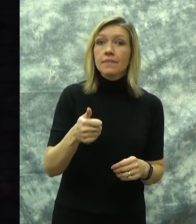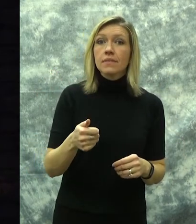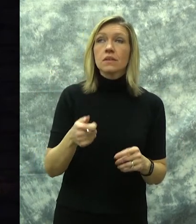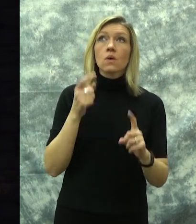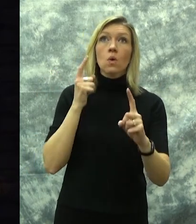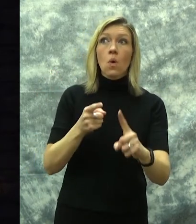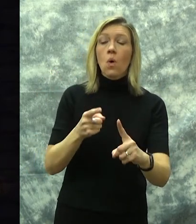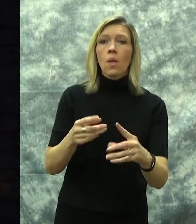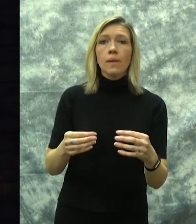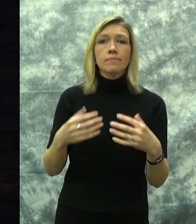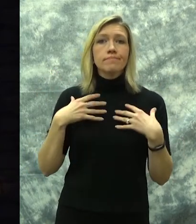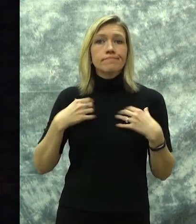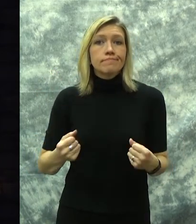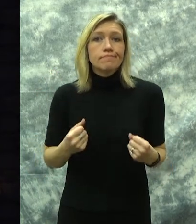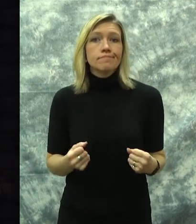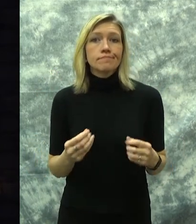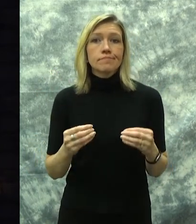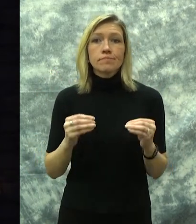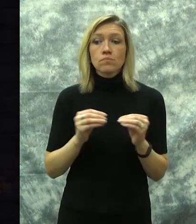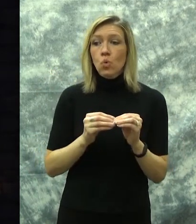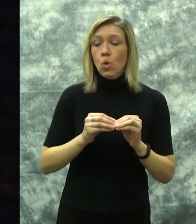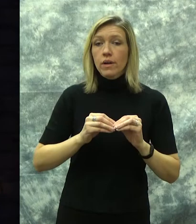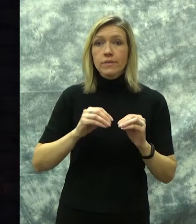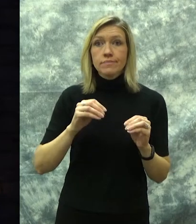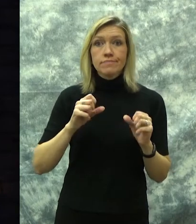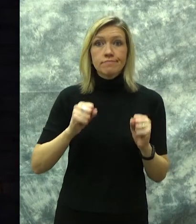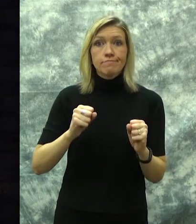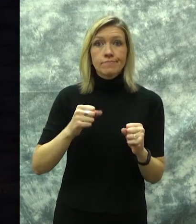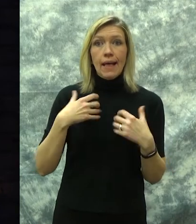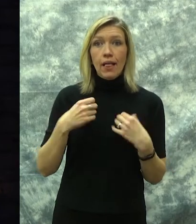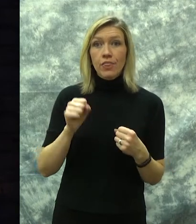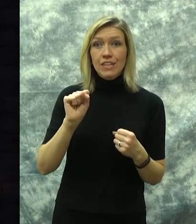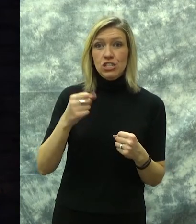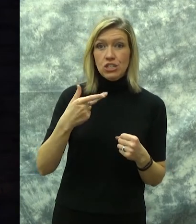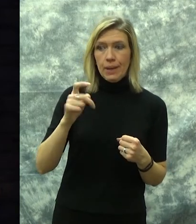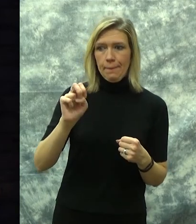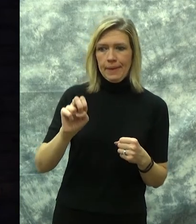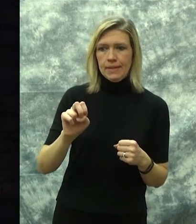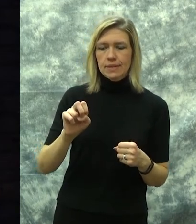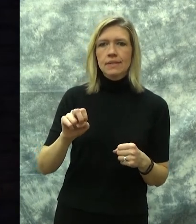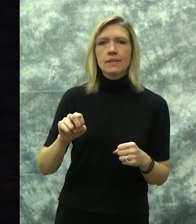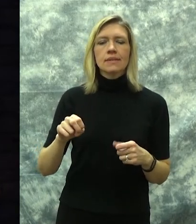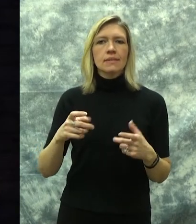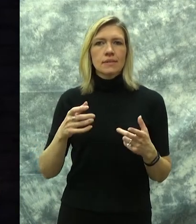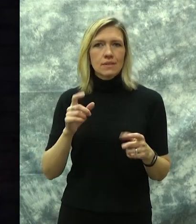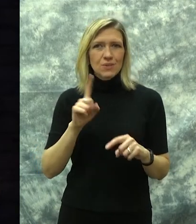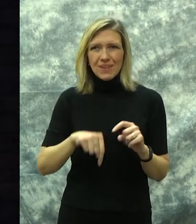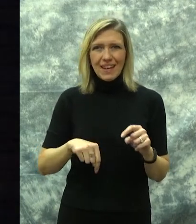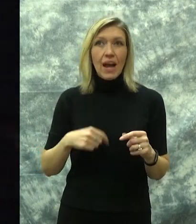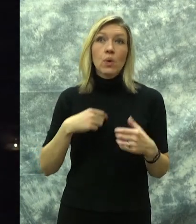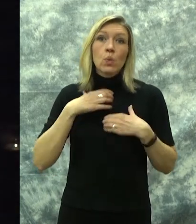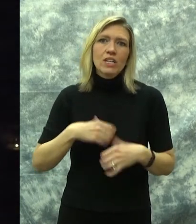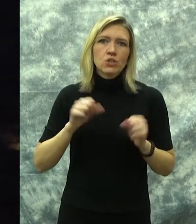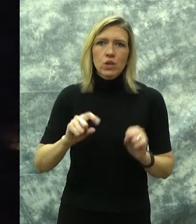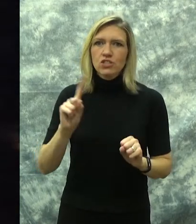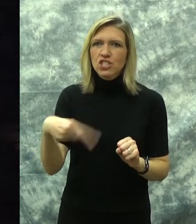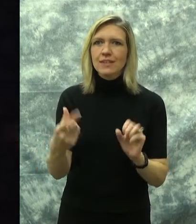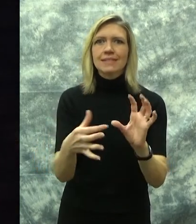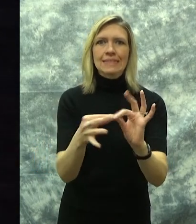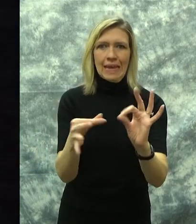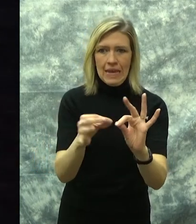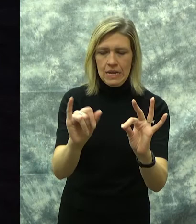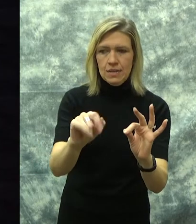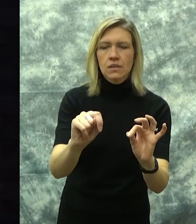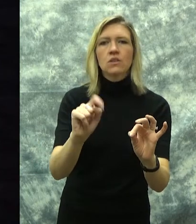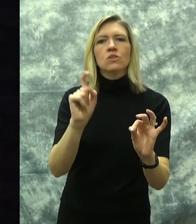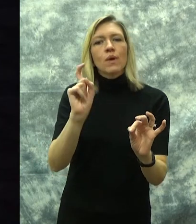greater peace of mind, don't just say, hey, I'm choosing to be in better shape right here and right now. I wish it worked that way, but it doesn't. I have to make those little